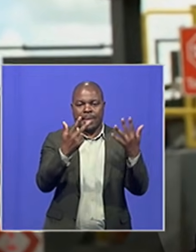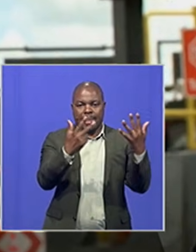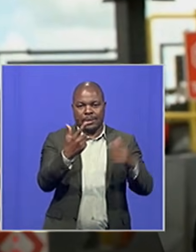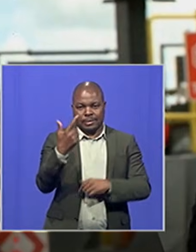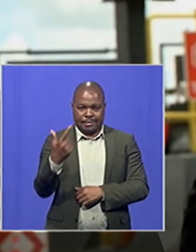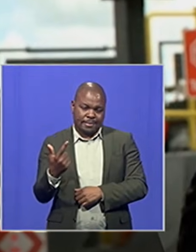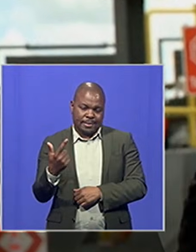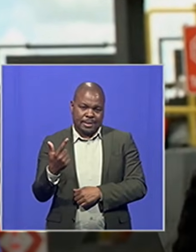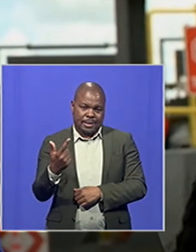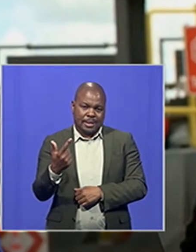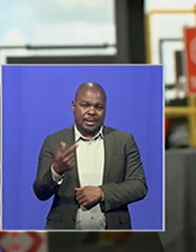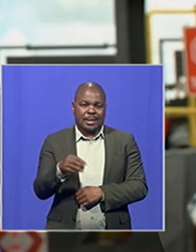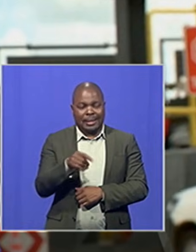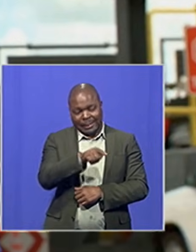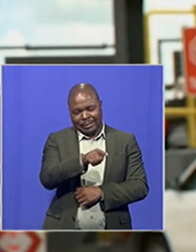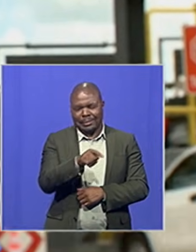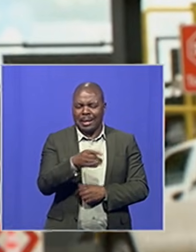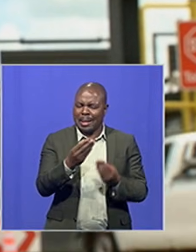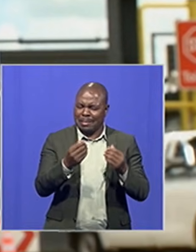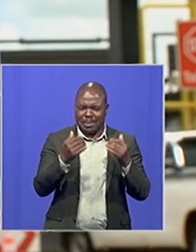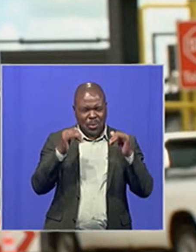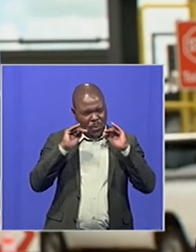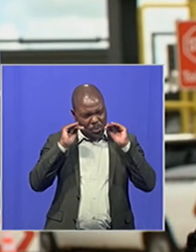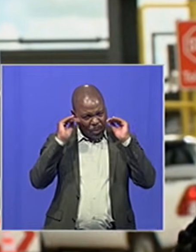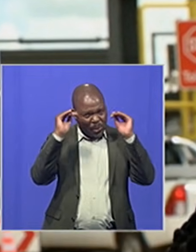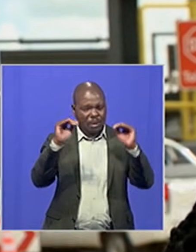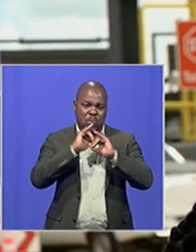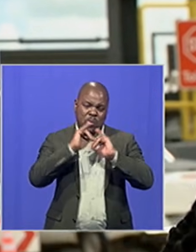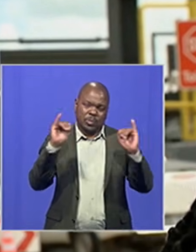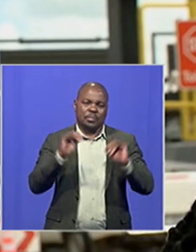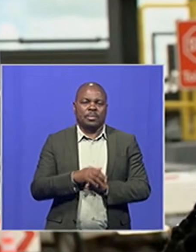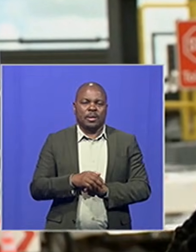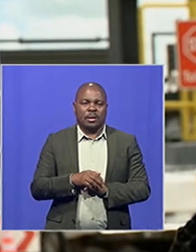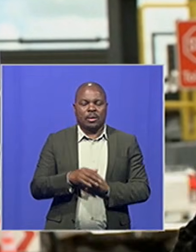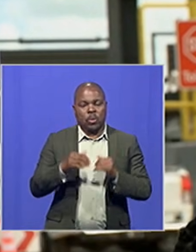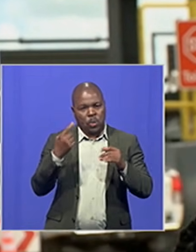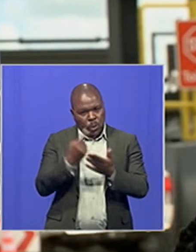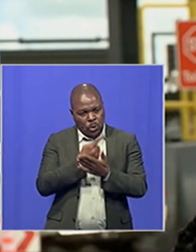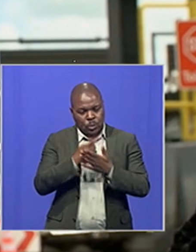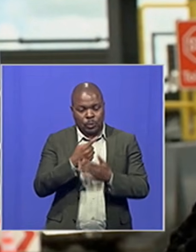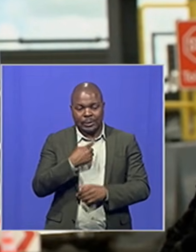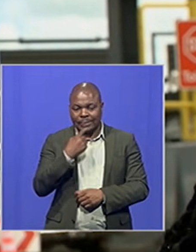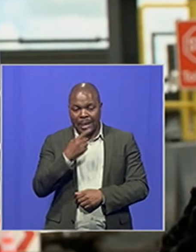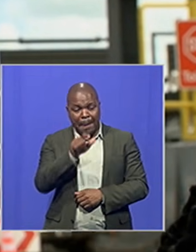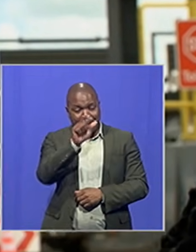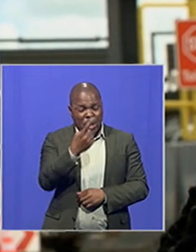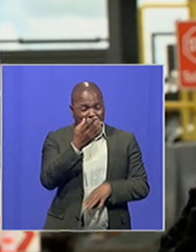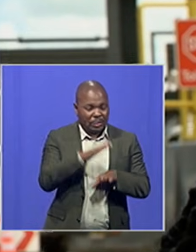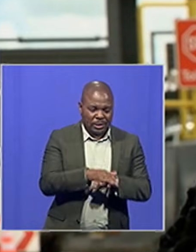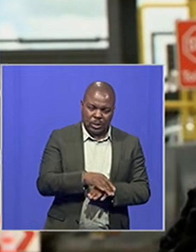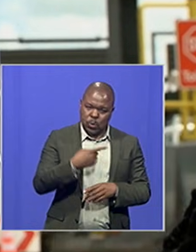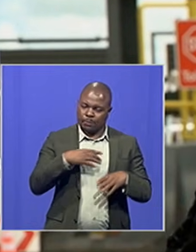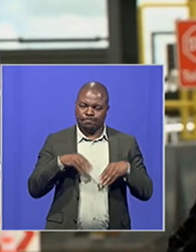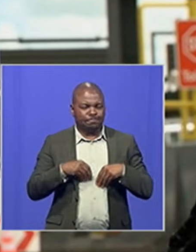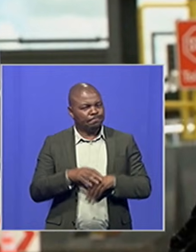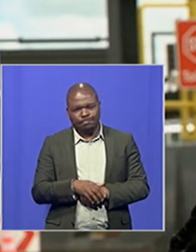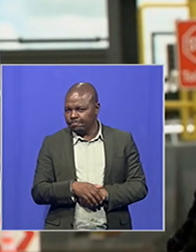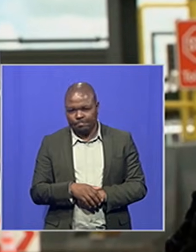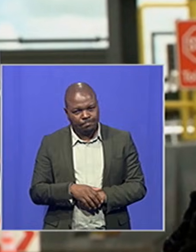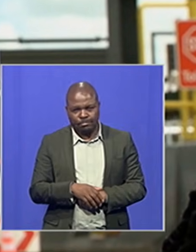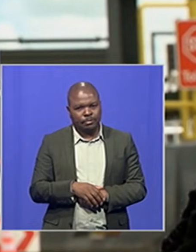fatalities. That number is still very high. We always say one death is just too many for us, but I must say that